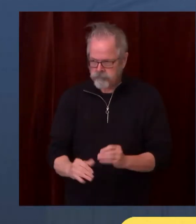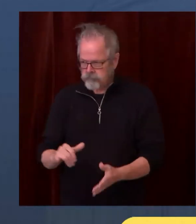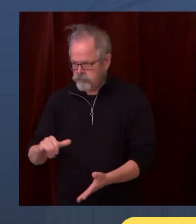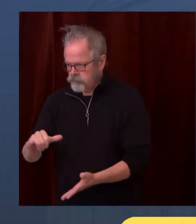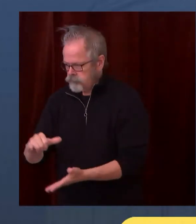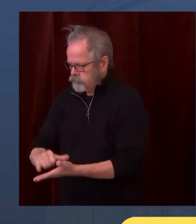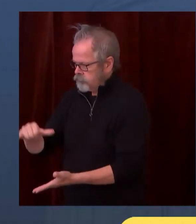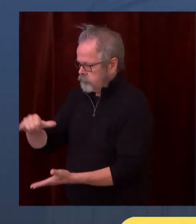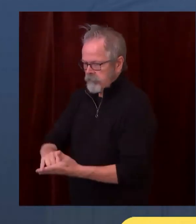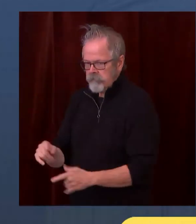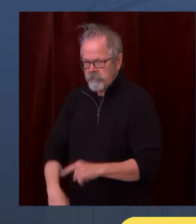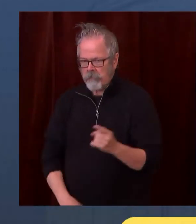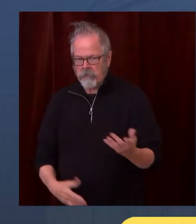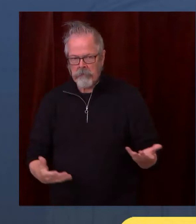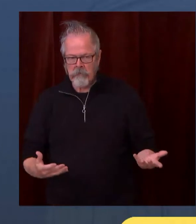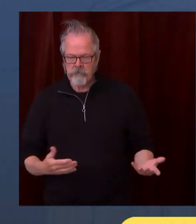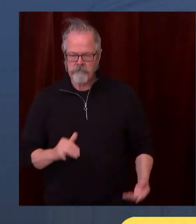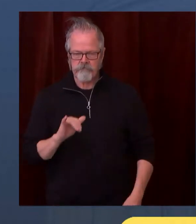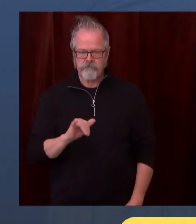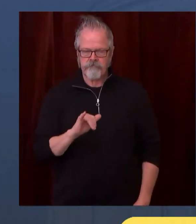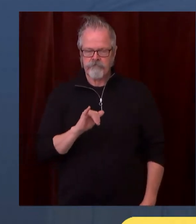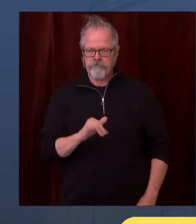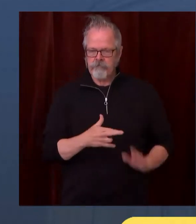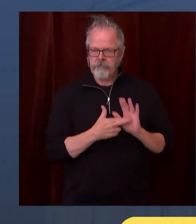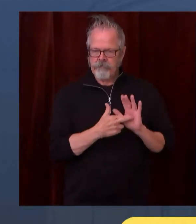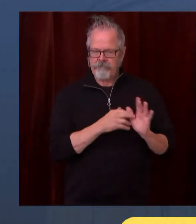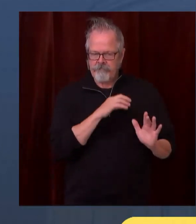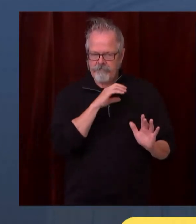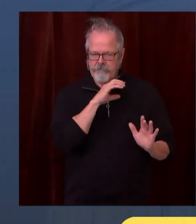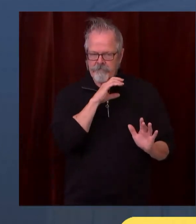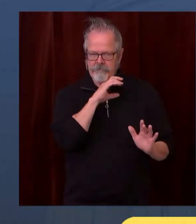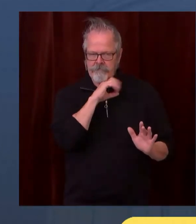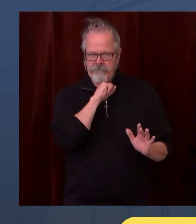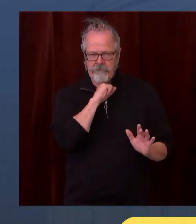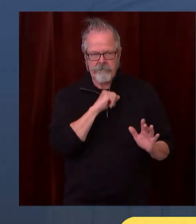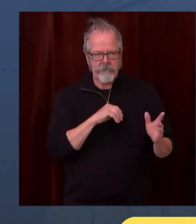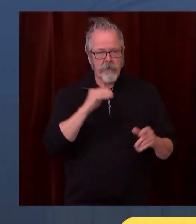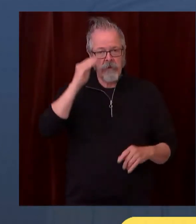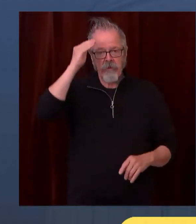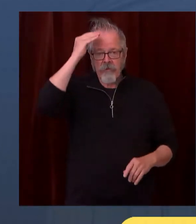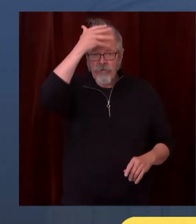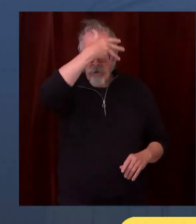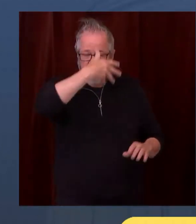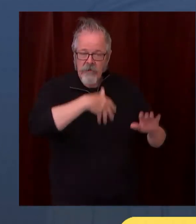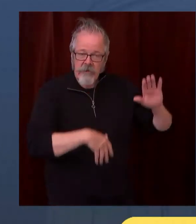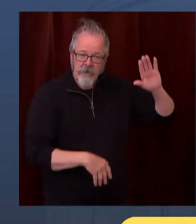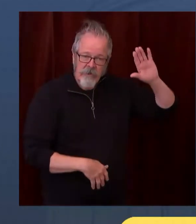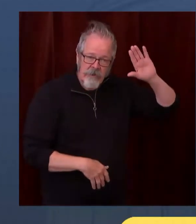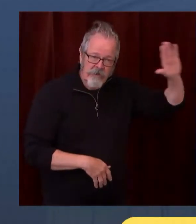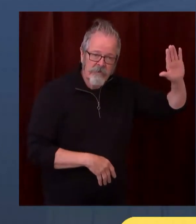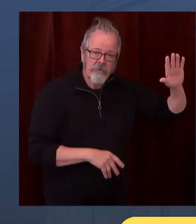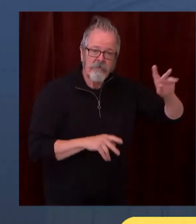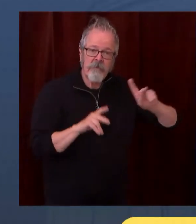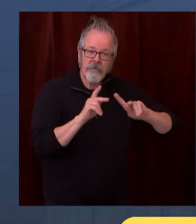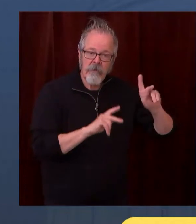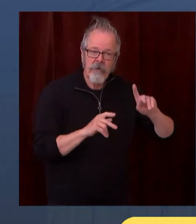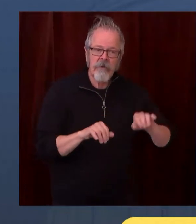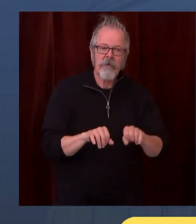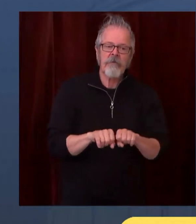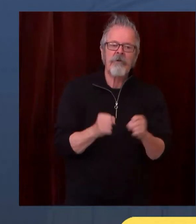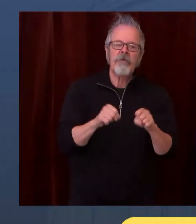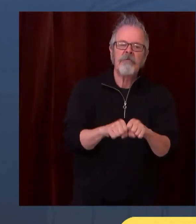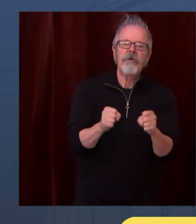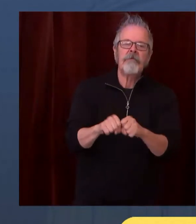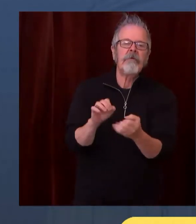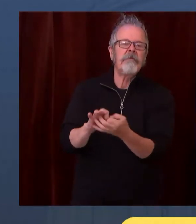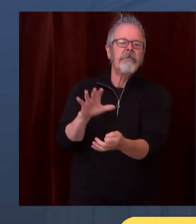fix what the Trump administration broke. The management that we talked to said that they intend